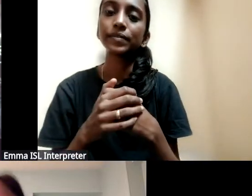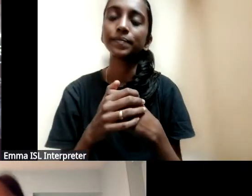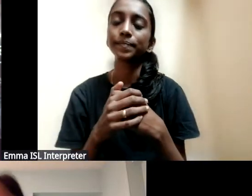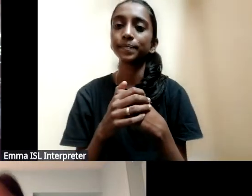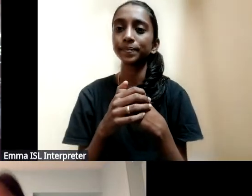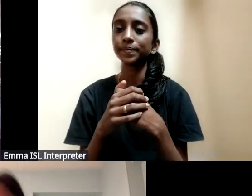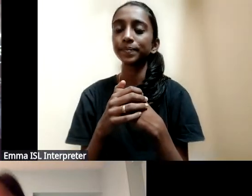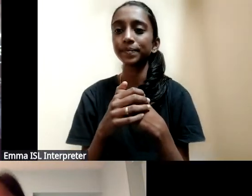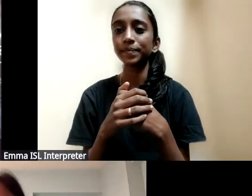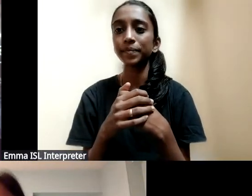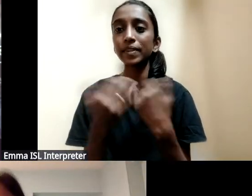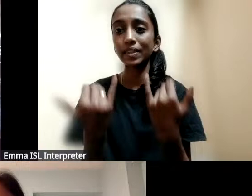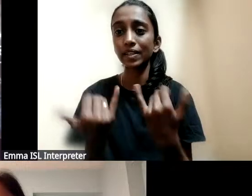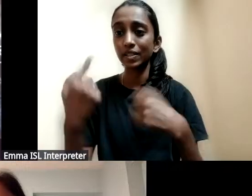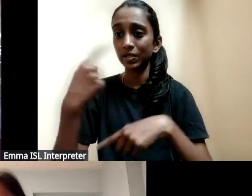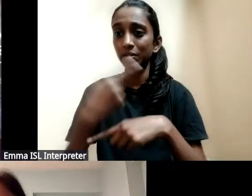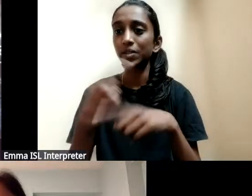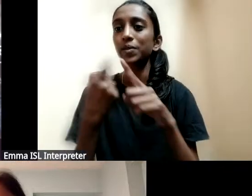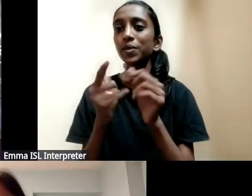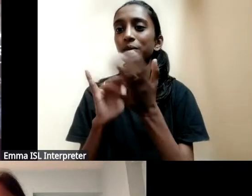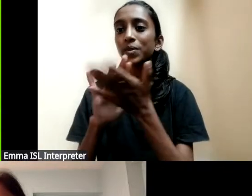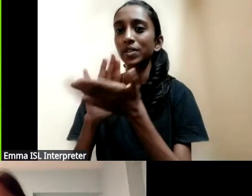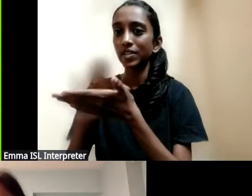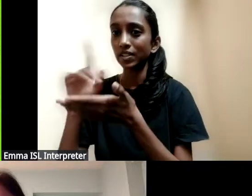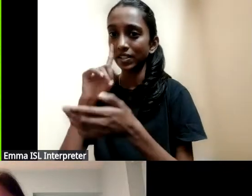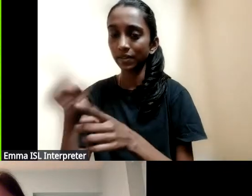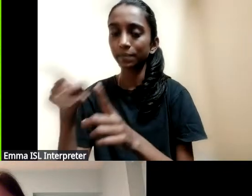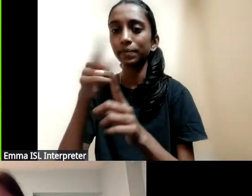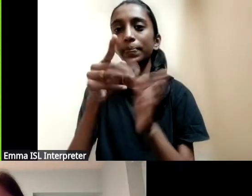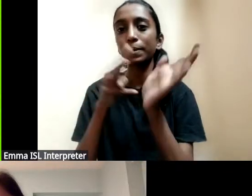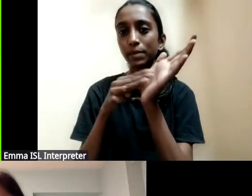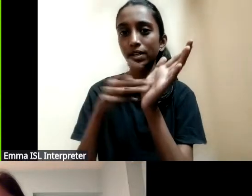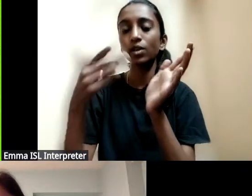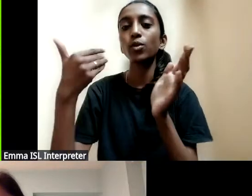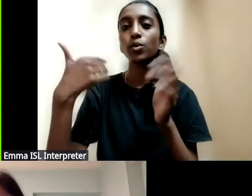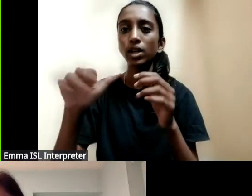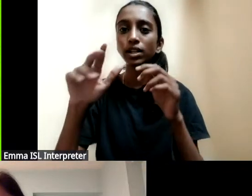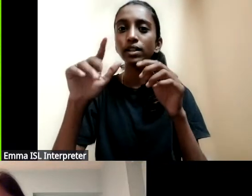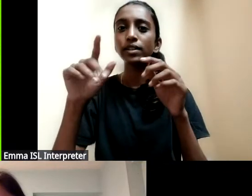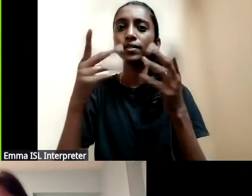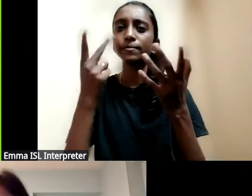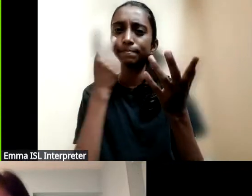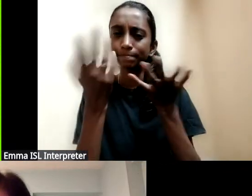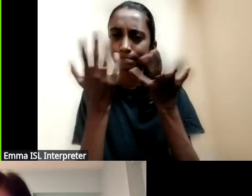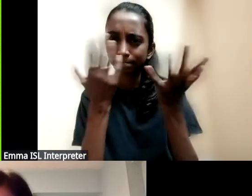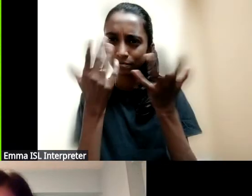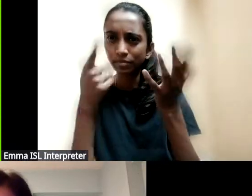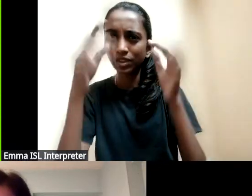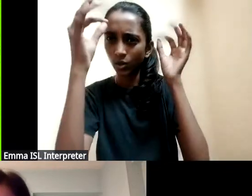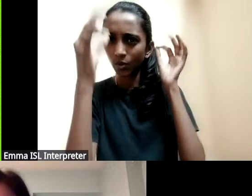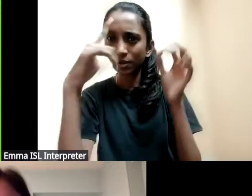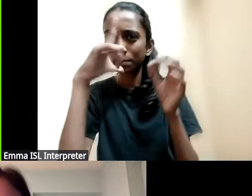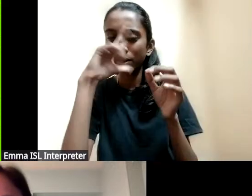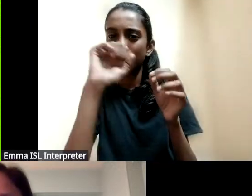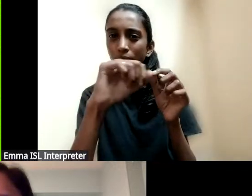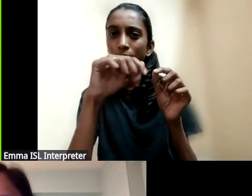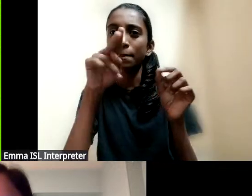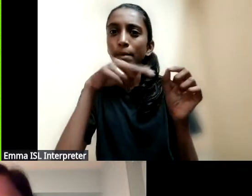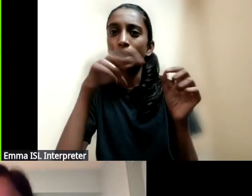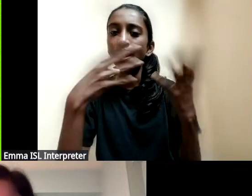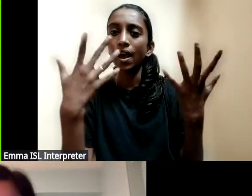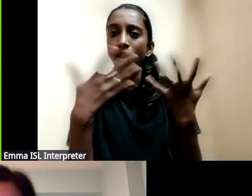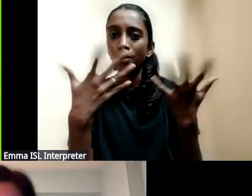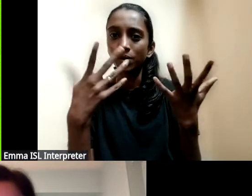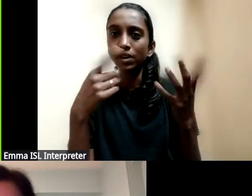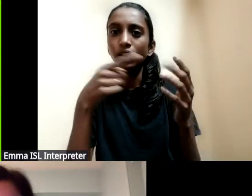you? Today, Khushi and Mrinalini will look closely at the explorations, research, and role of mica paintings within the larger context of the